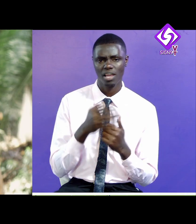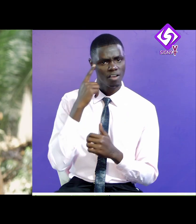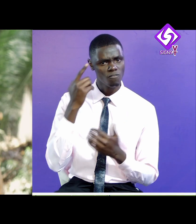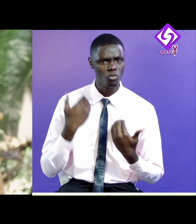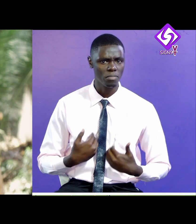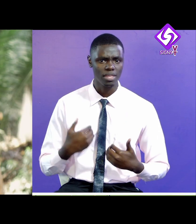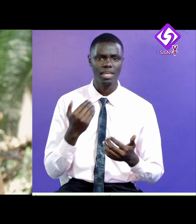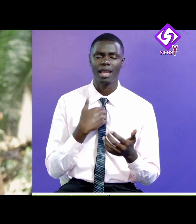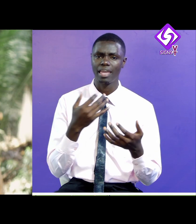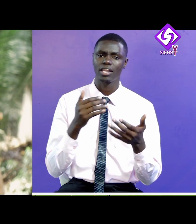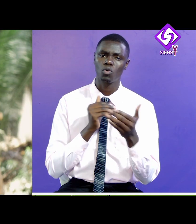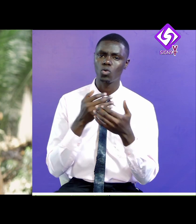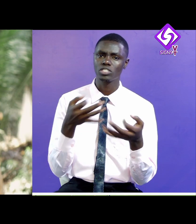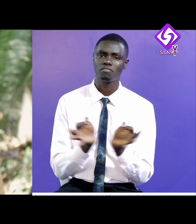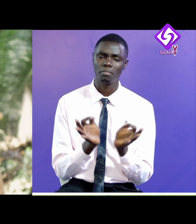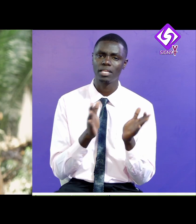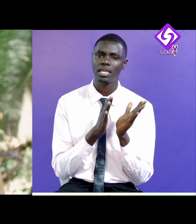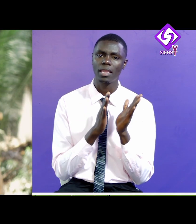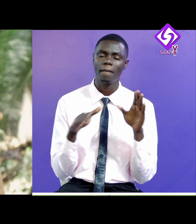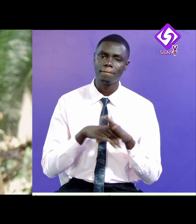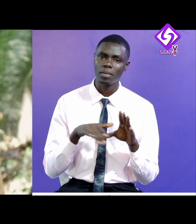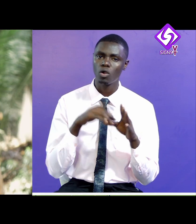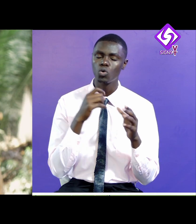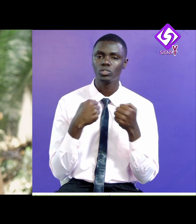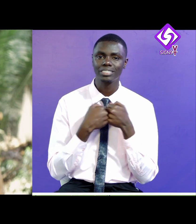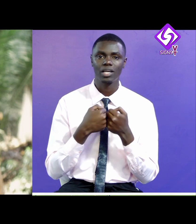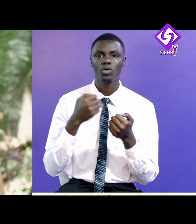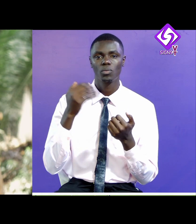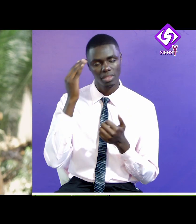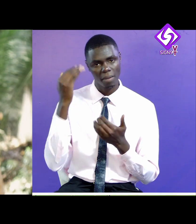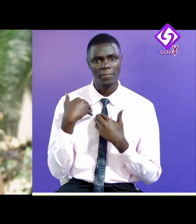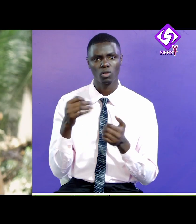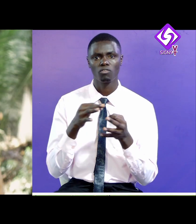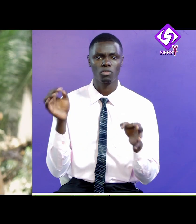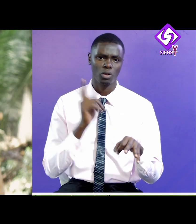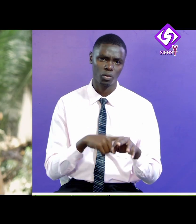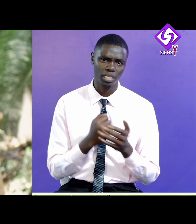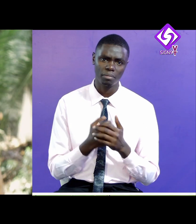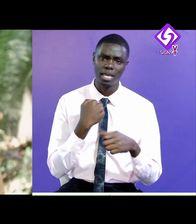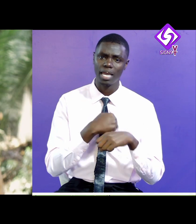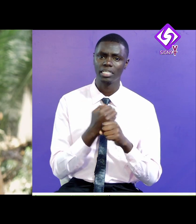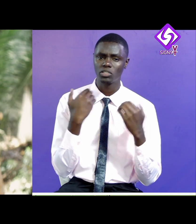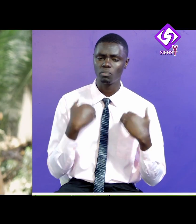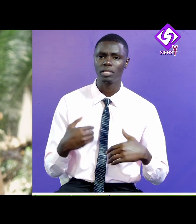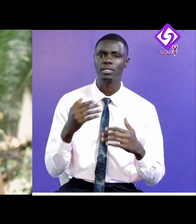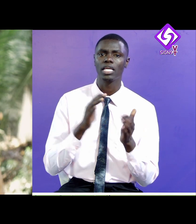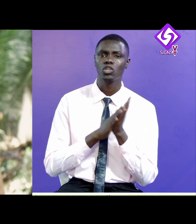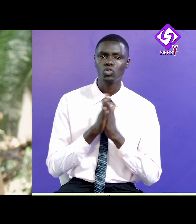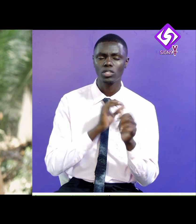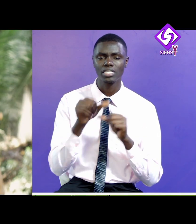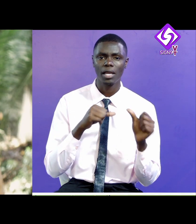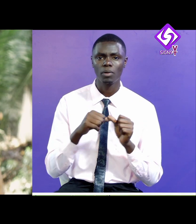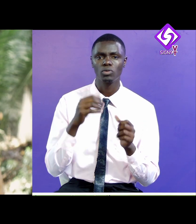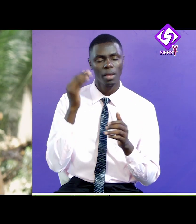had a close family member that struggled with his mental health for a long time. And it was that made me curious about mental health and